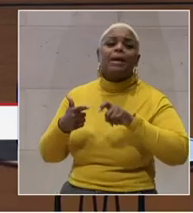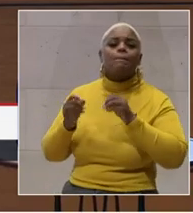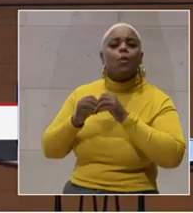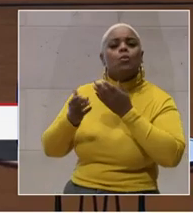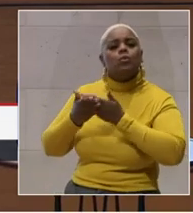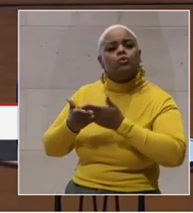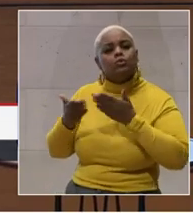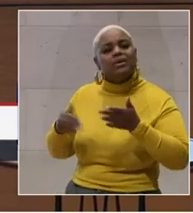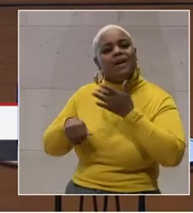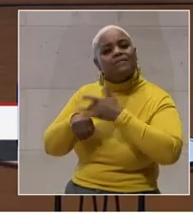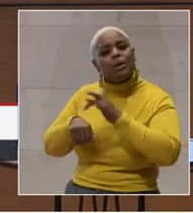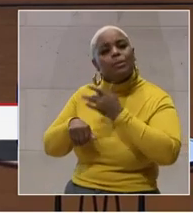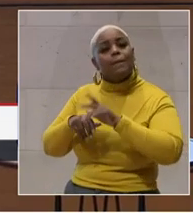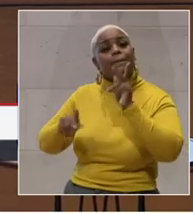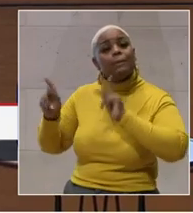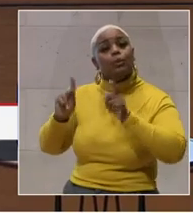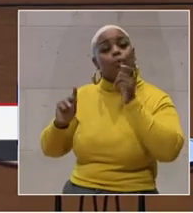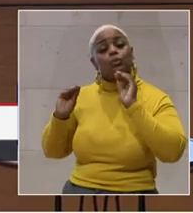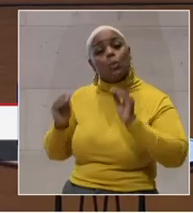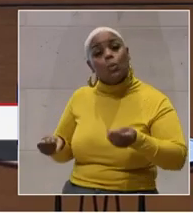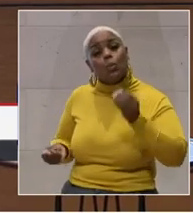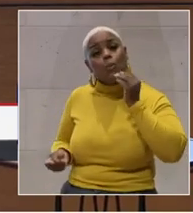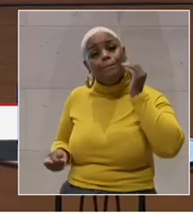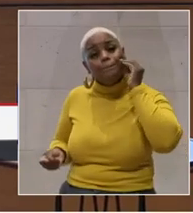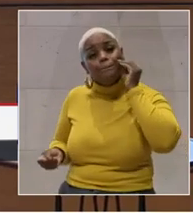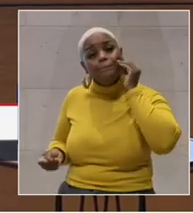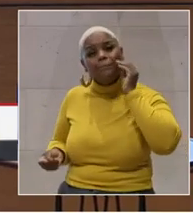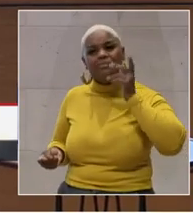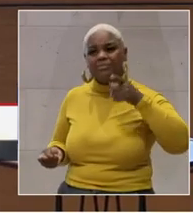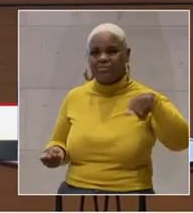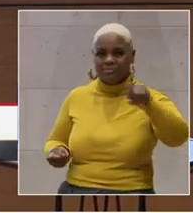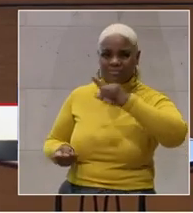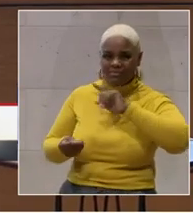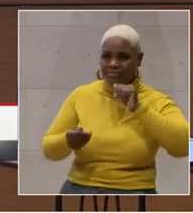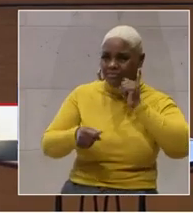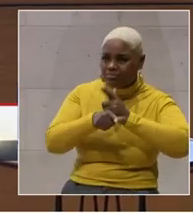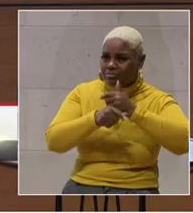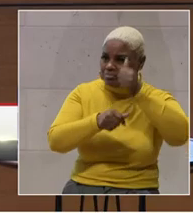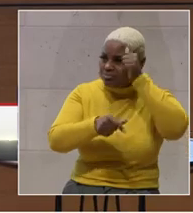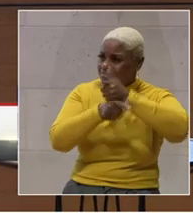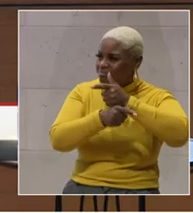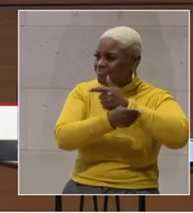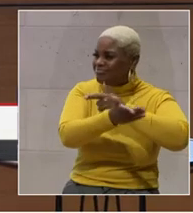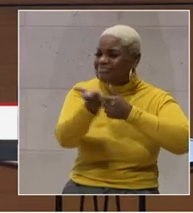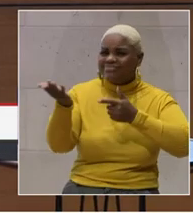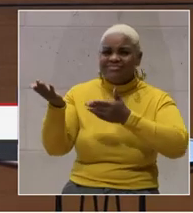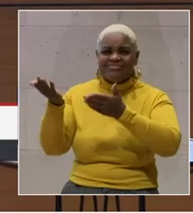to help our homeless brothers and sisters. And I'll pick up on what the mayor said.